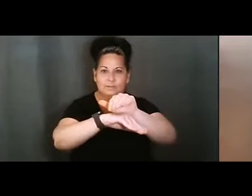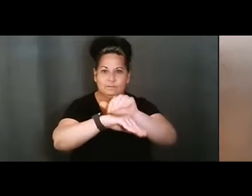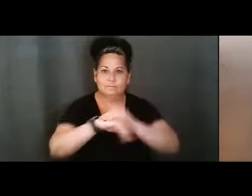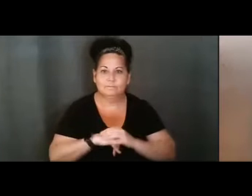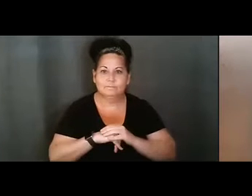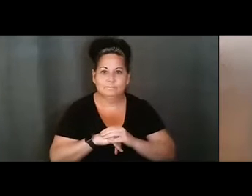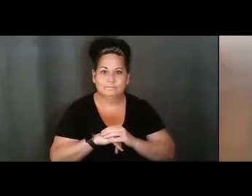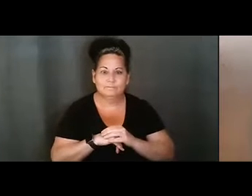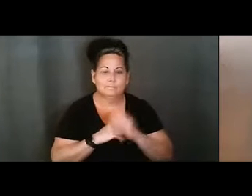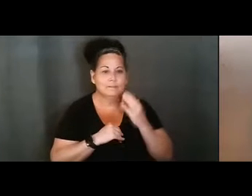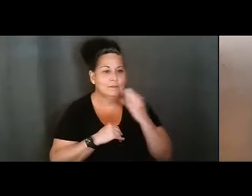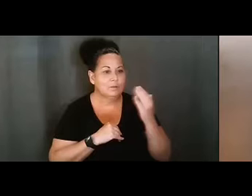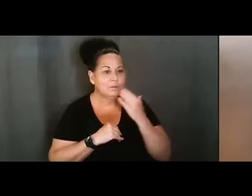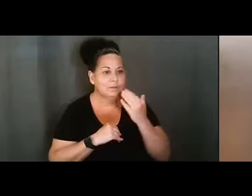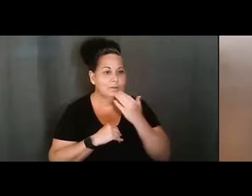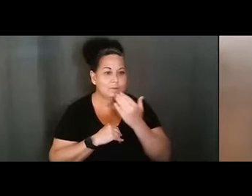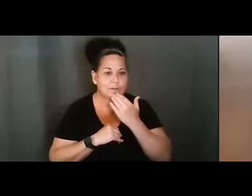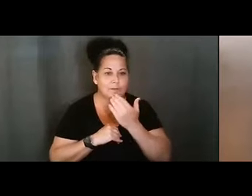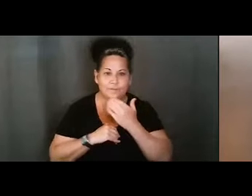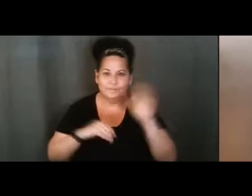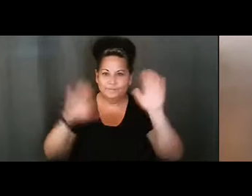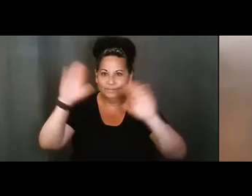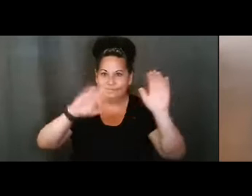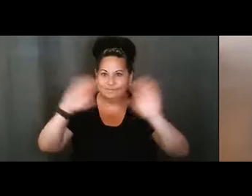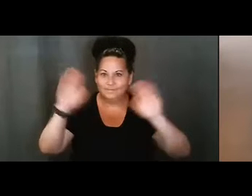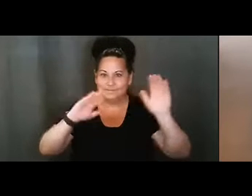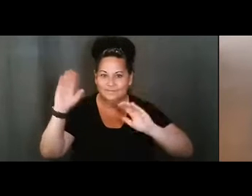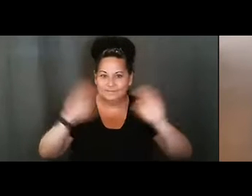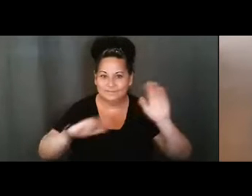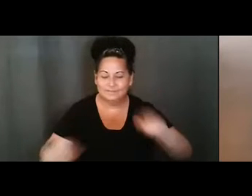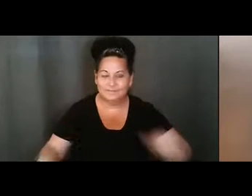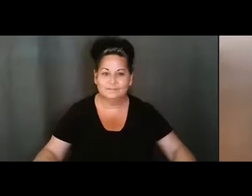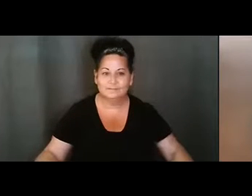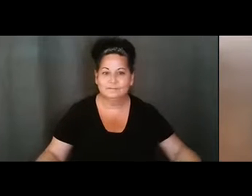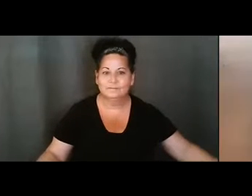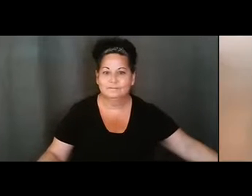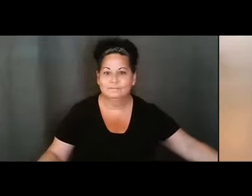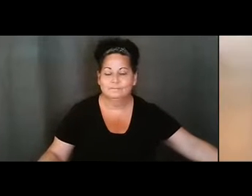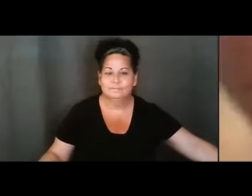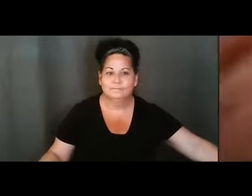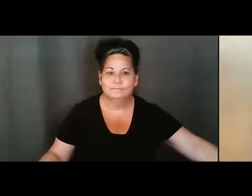Thank you. Thank you so much. Good night, everyone. You're very welcome.